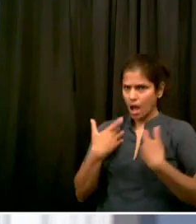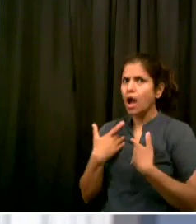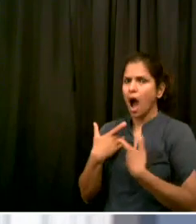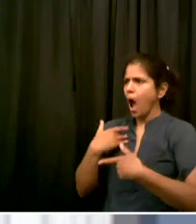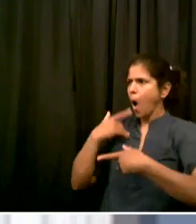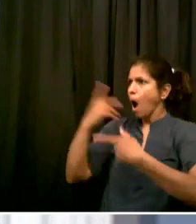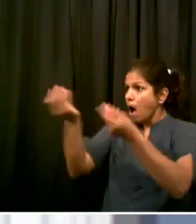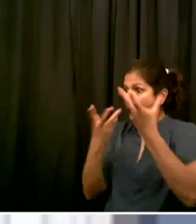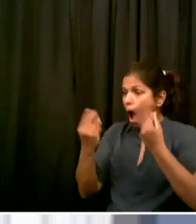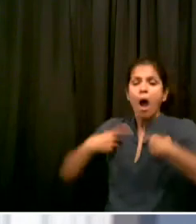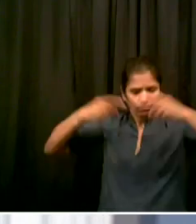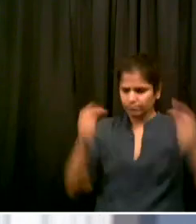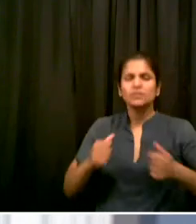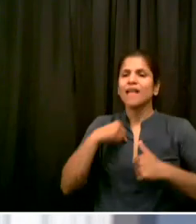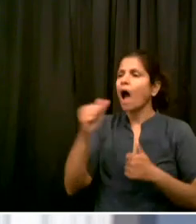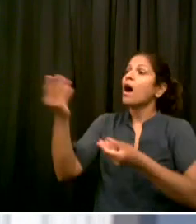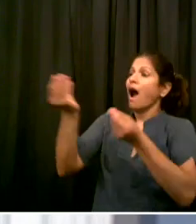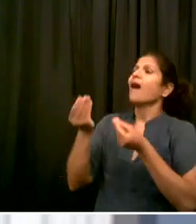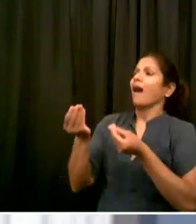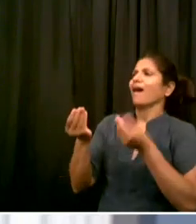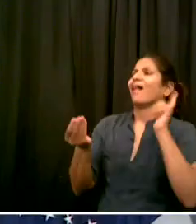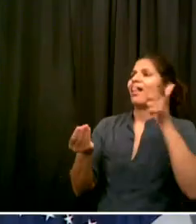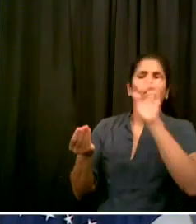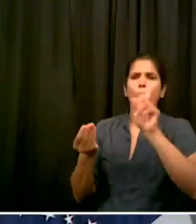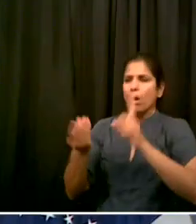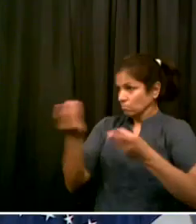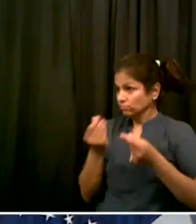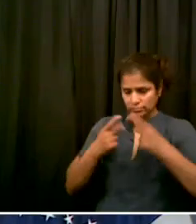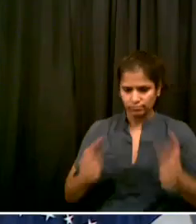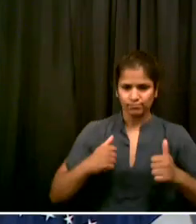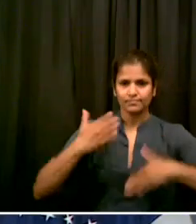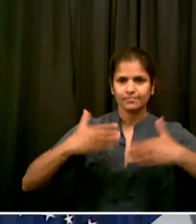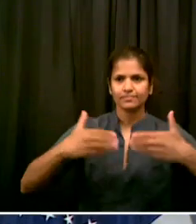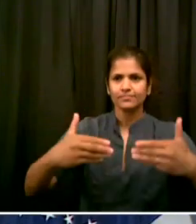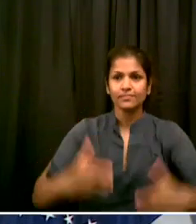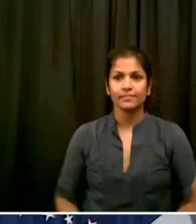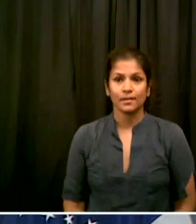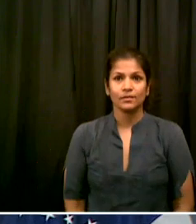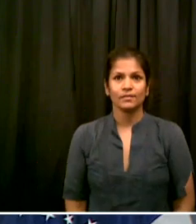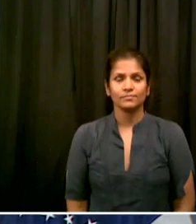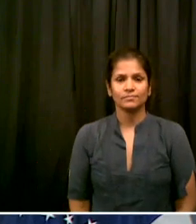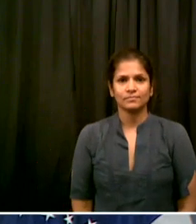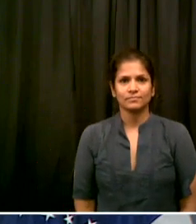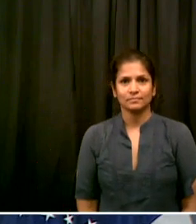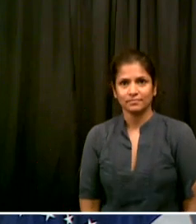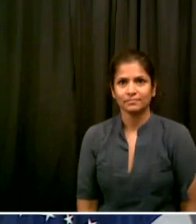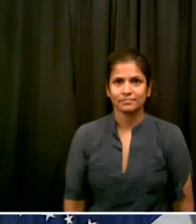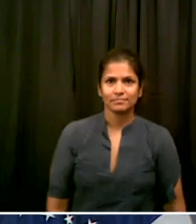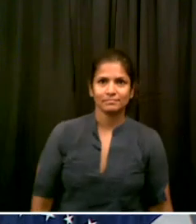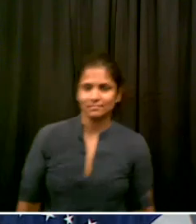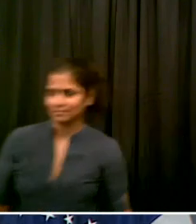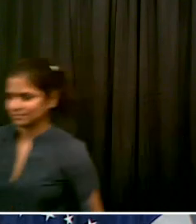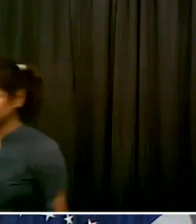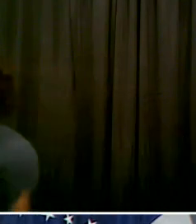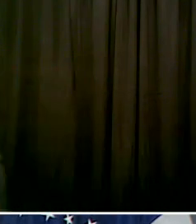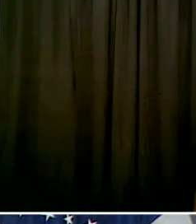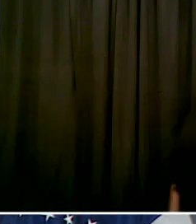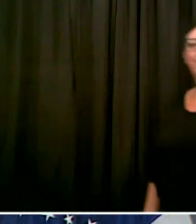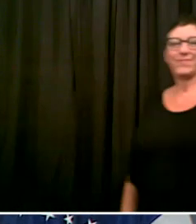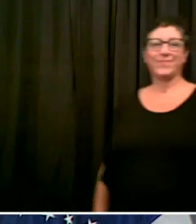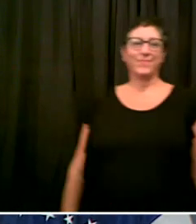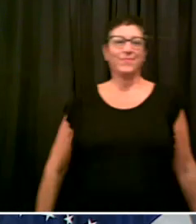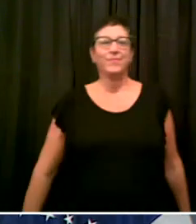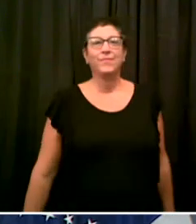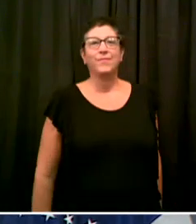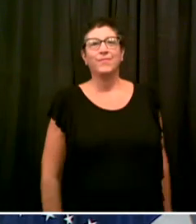time. Next up, we have Yoav from the city. Oh, sorry. Uh,